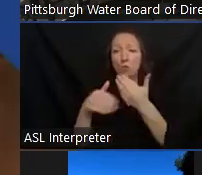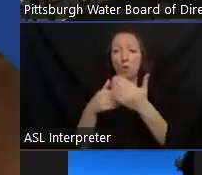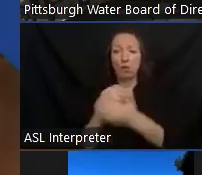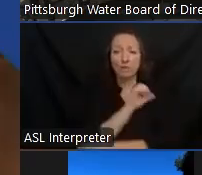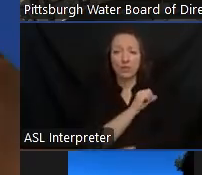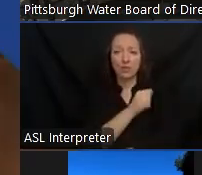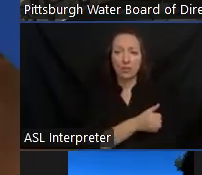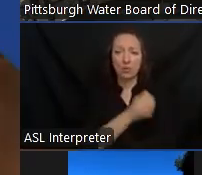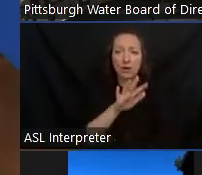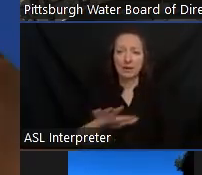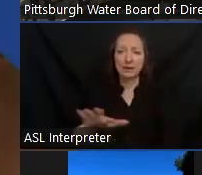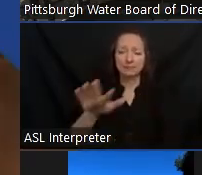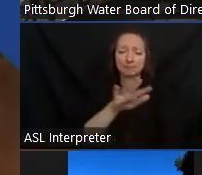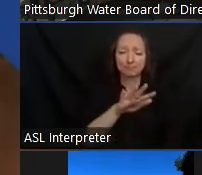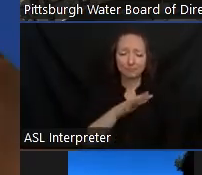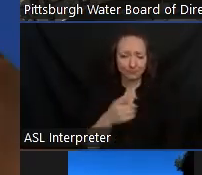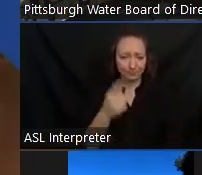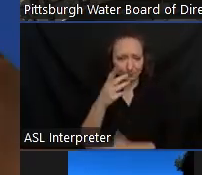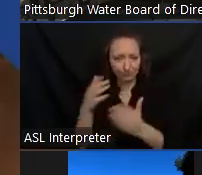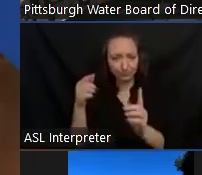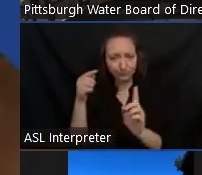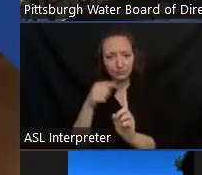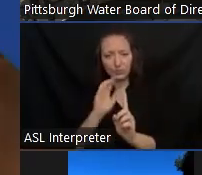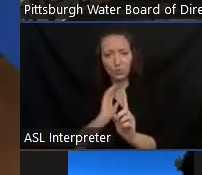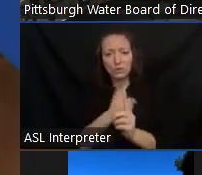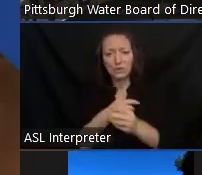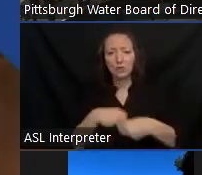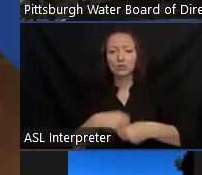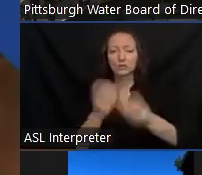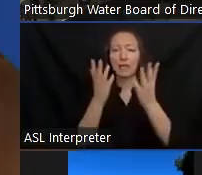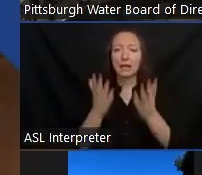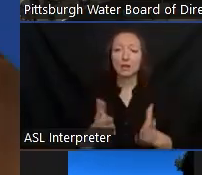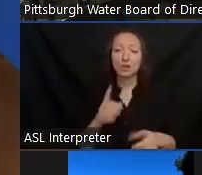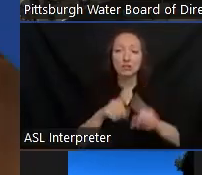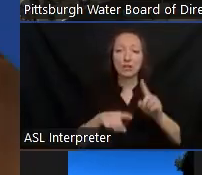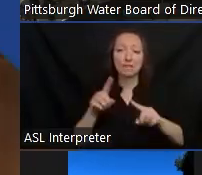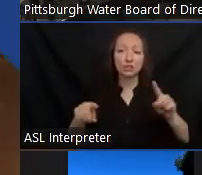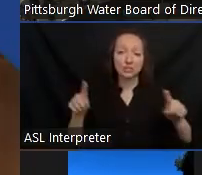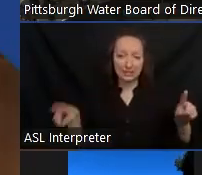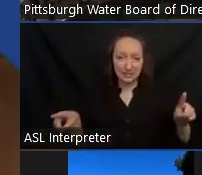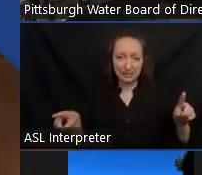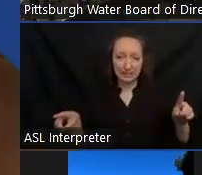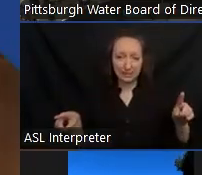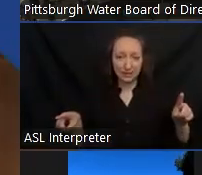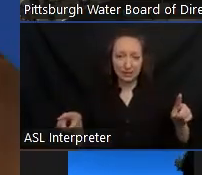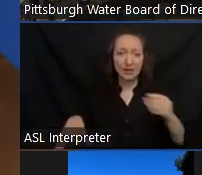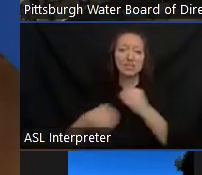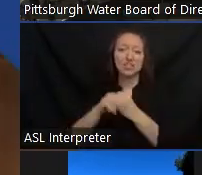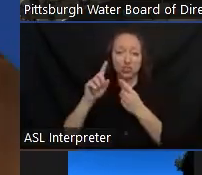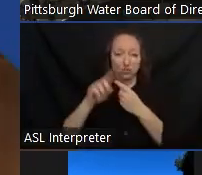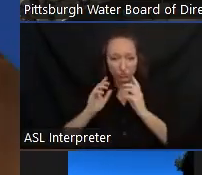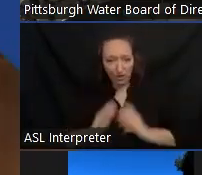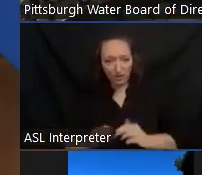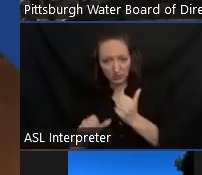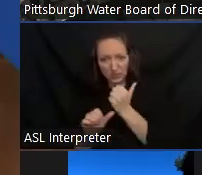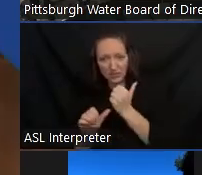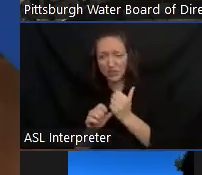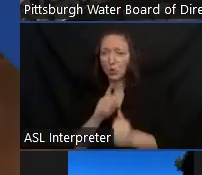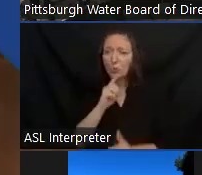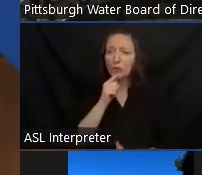our supplier diversity, in addition to customer assistance. So really looking out for people,